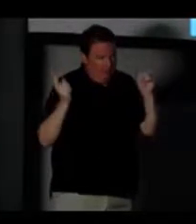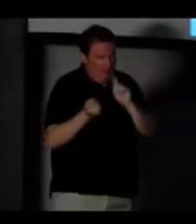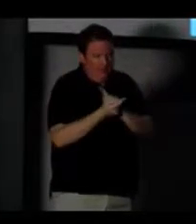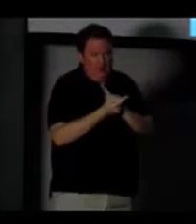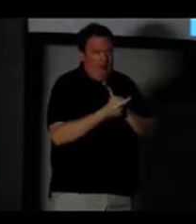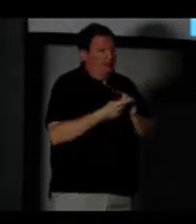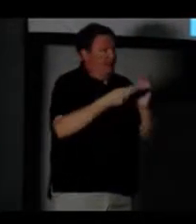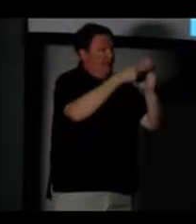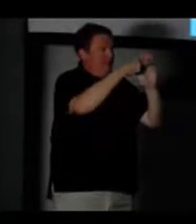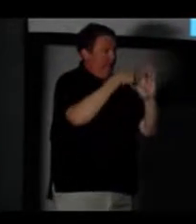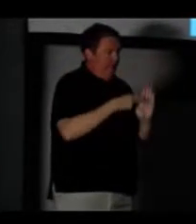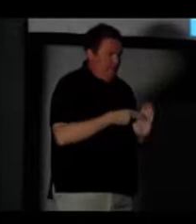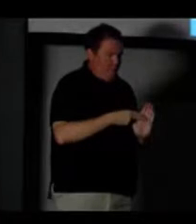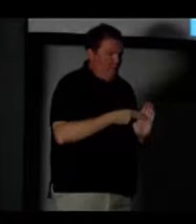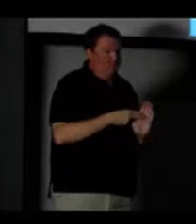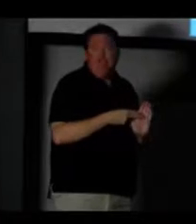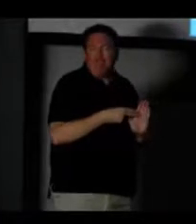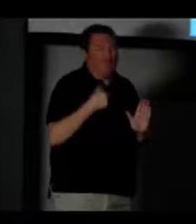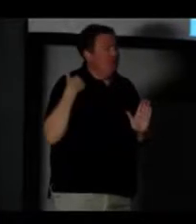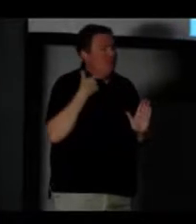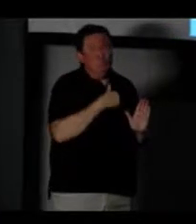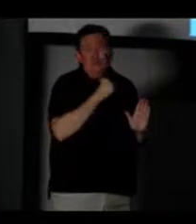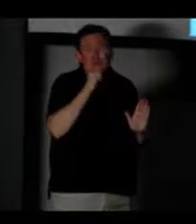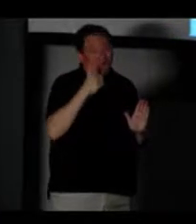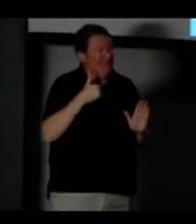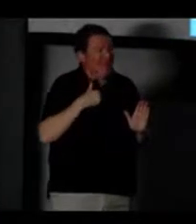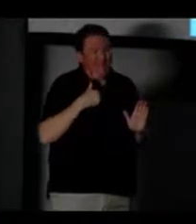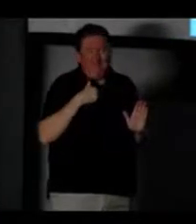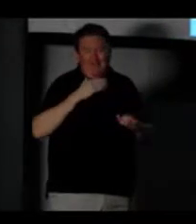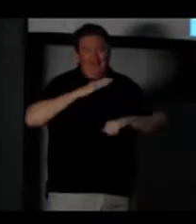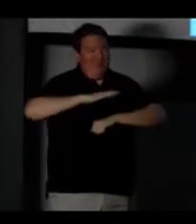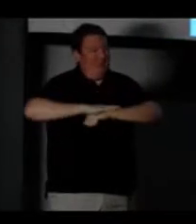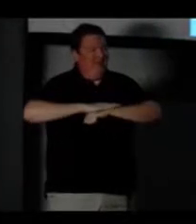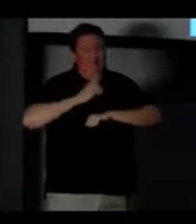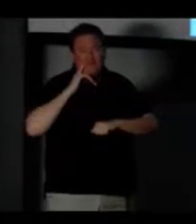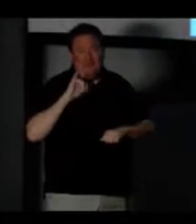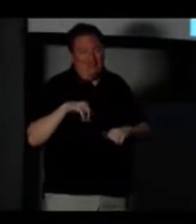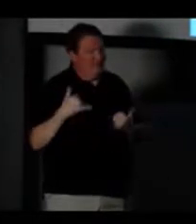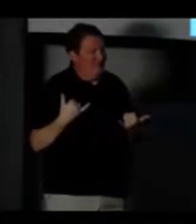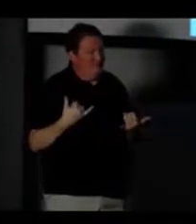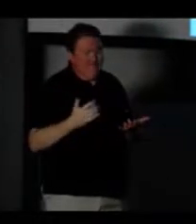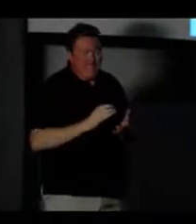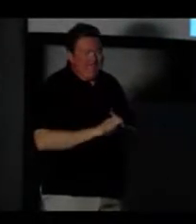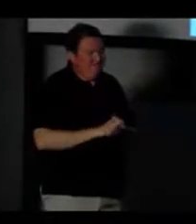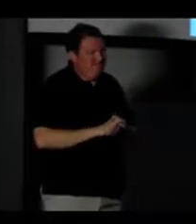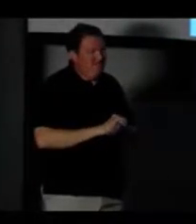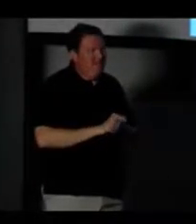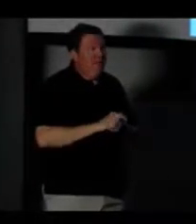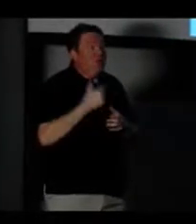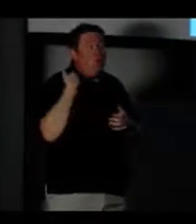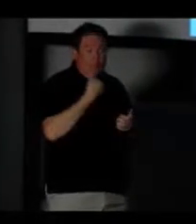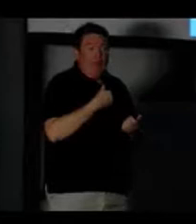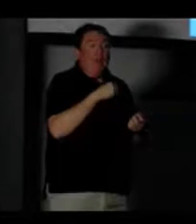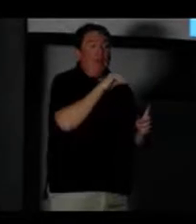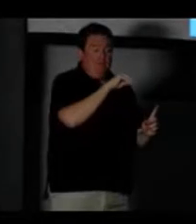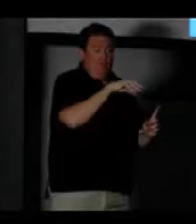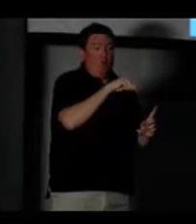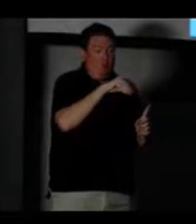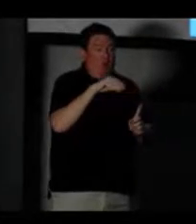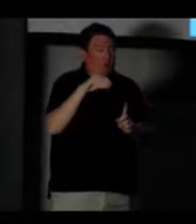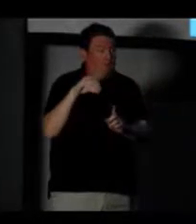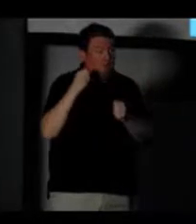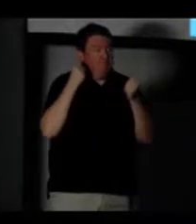labels, at the moment we don't have a crowdsourcing platform that can do that. I would say that we can photograph specimens and